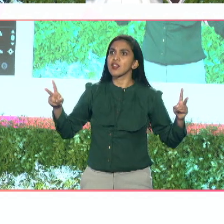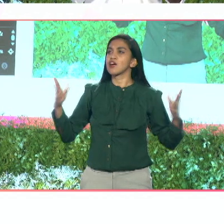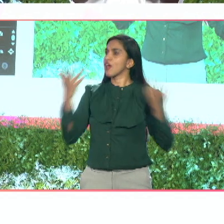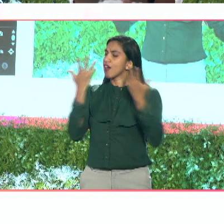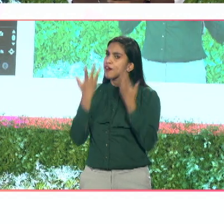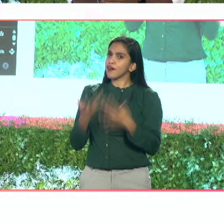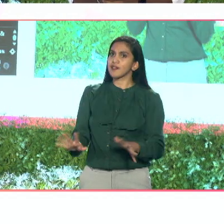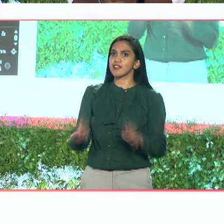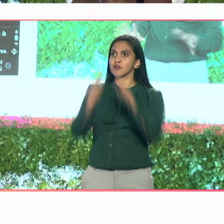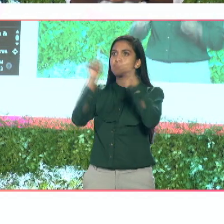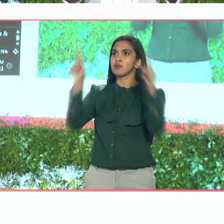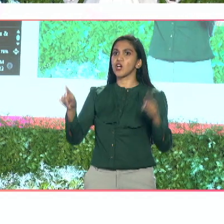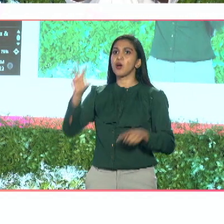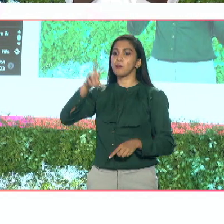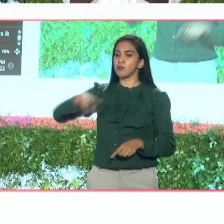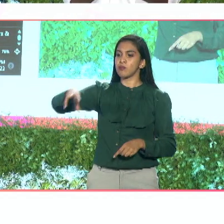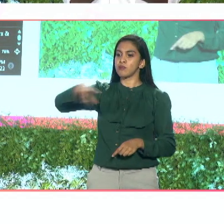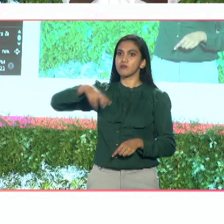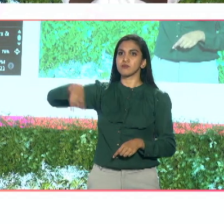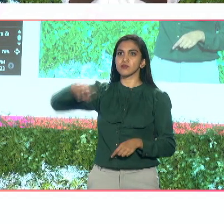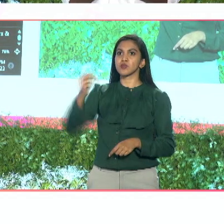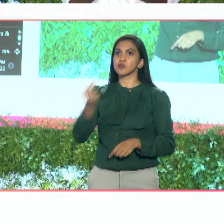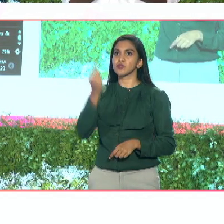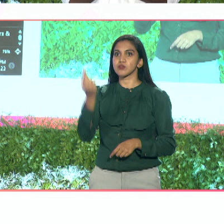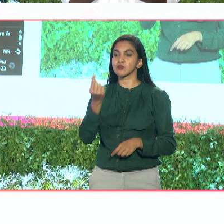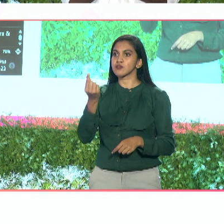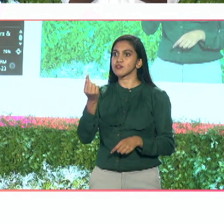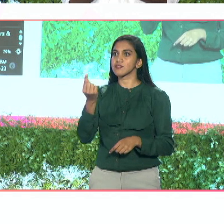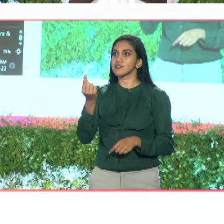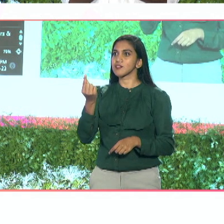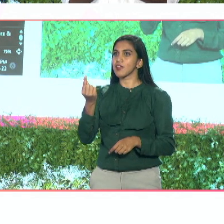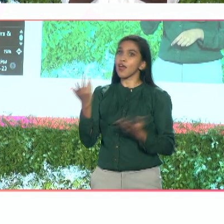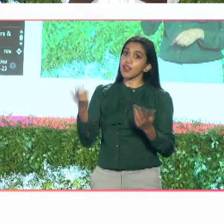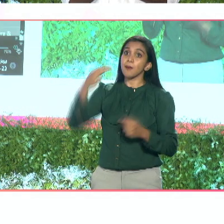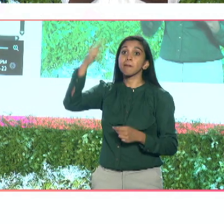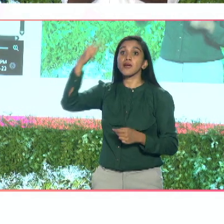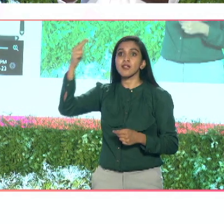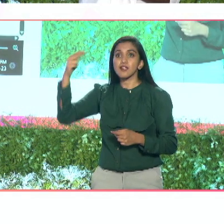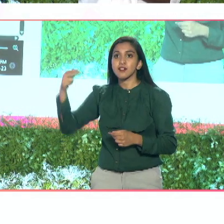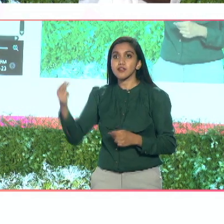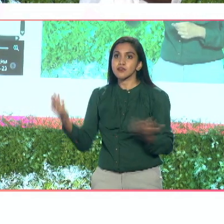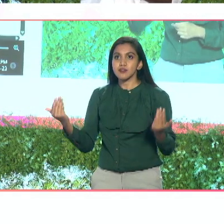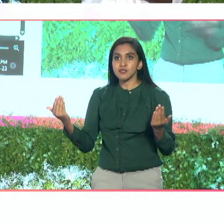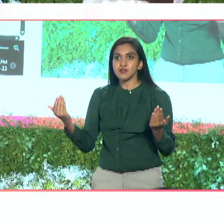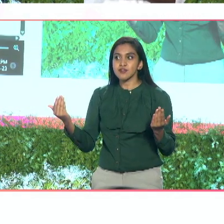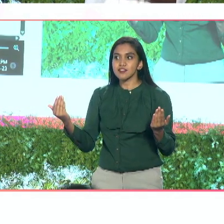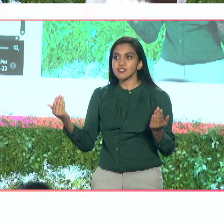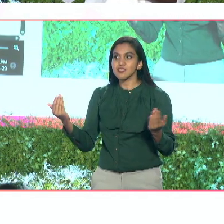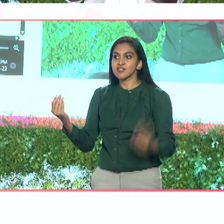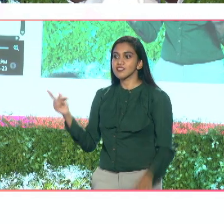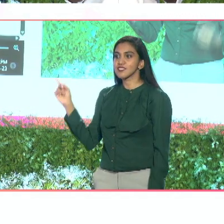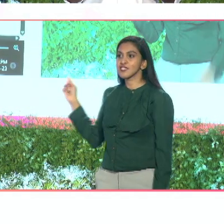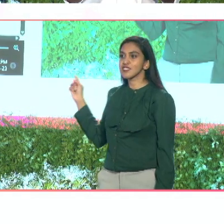or traditional mouse can do, including if I want to make a paint. And hey, disclaimer, I'm